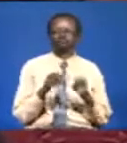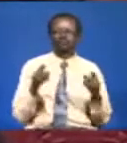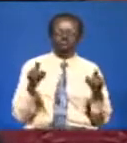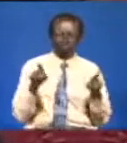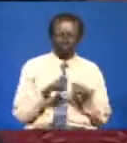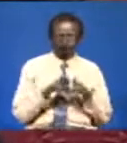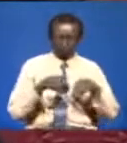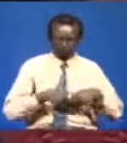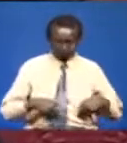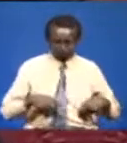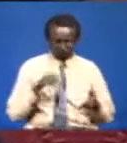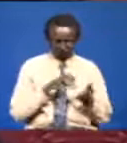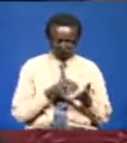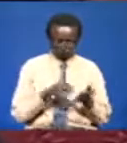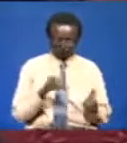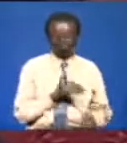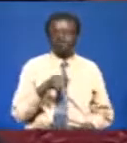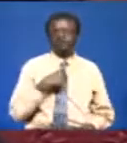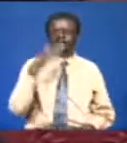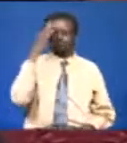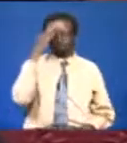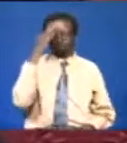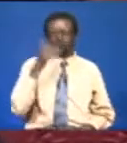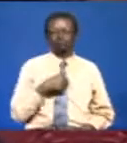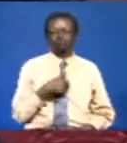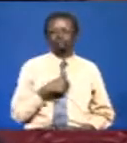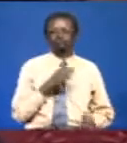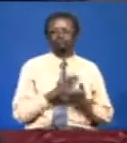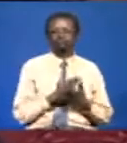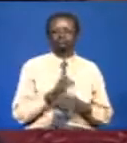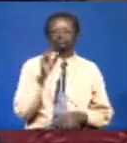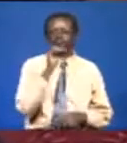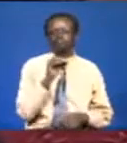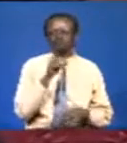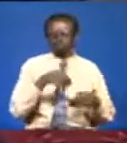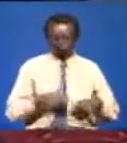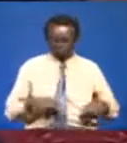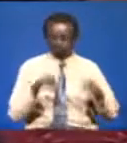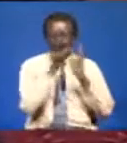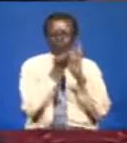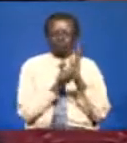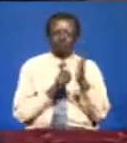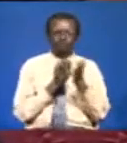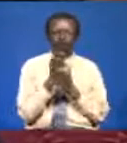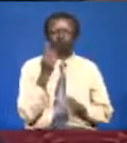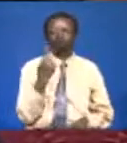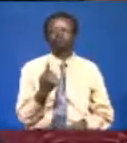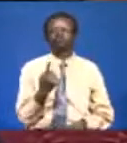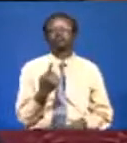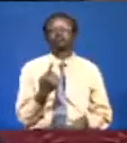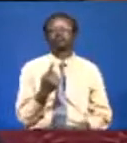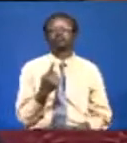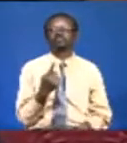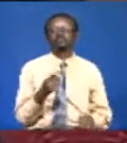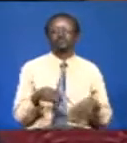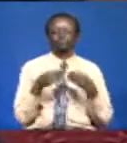they have embarked on a zero hunger agenda by one, providing relief food to